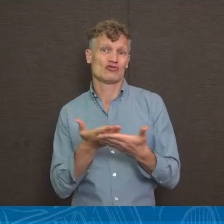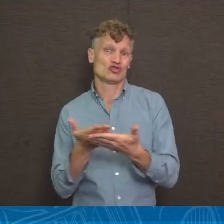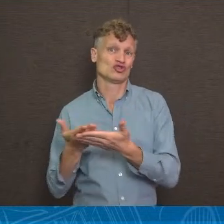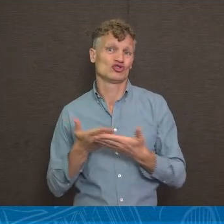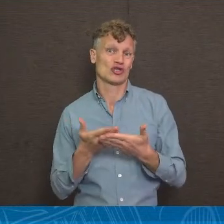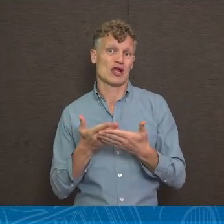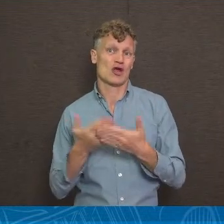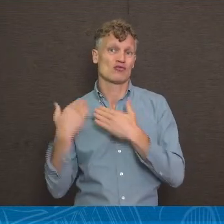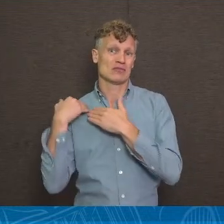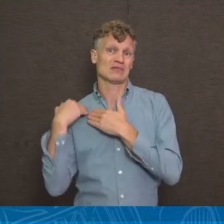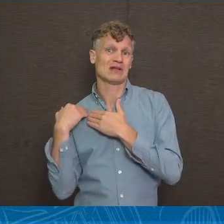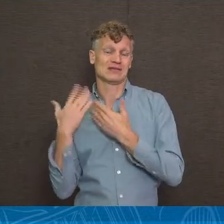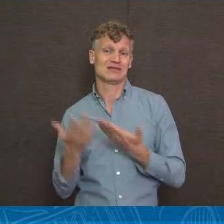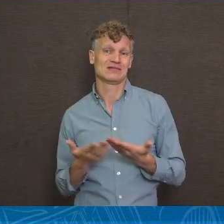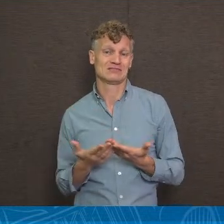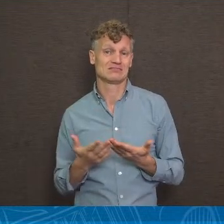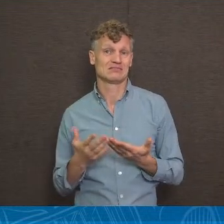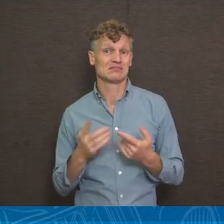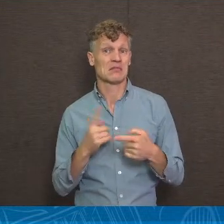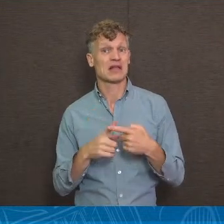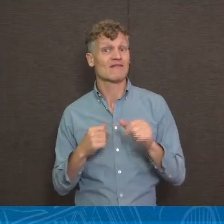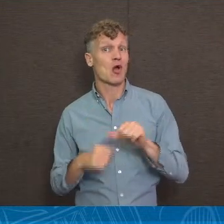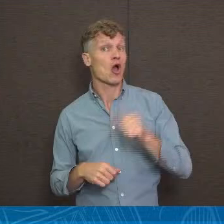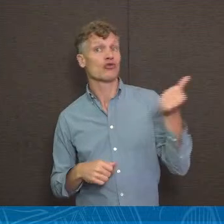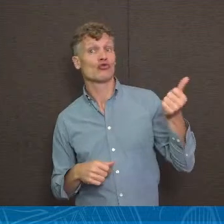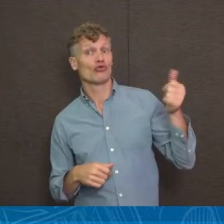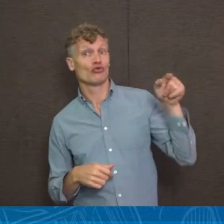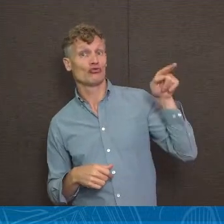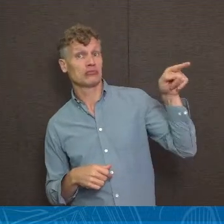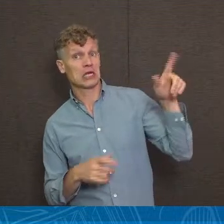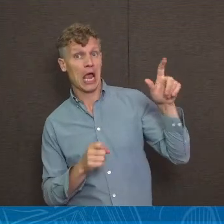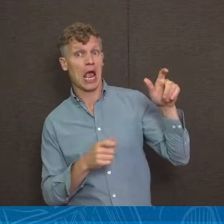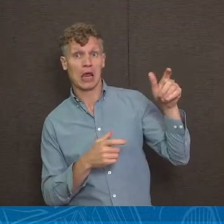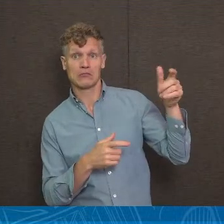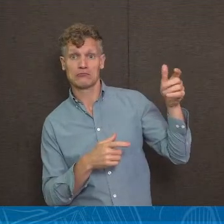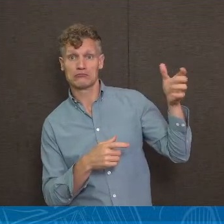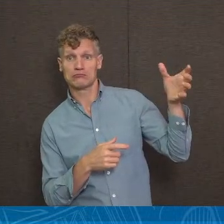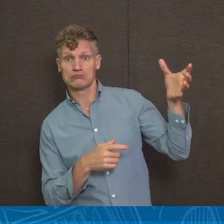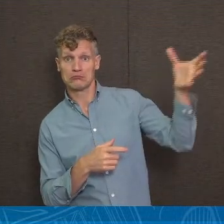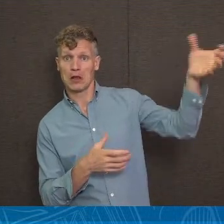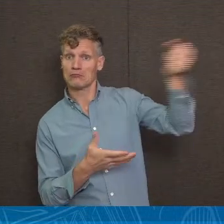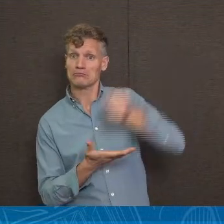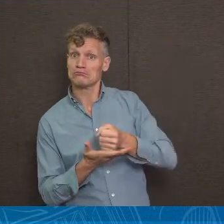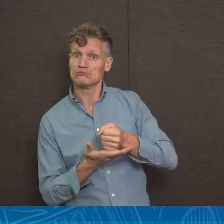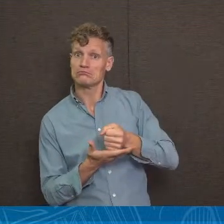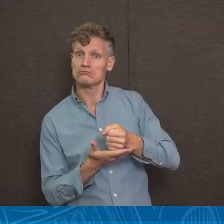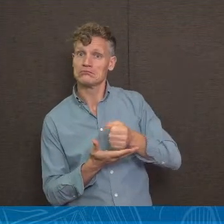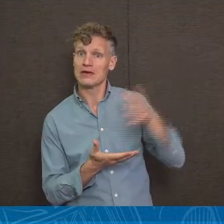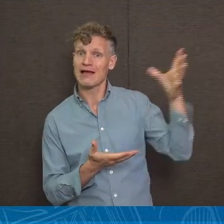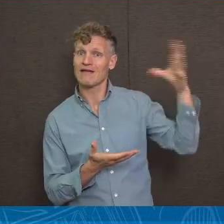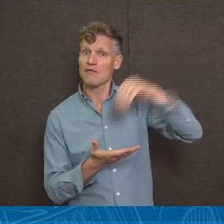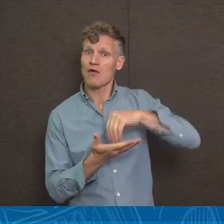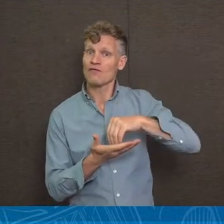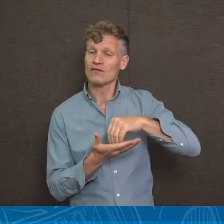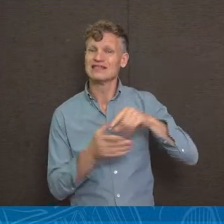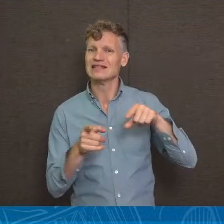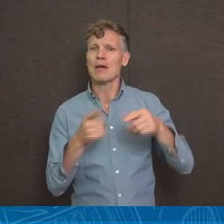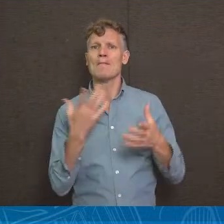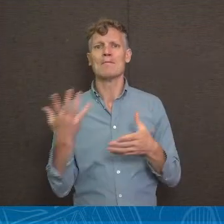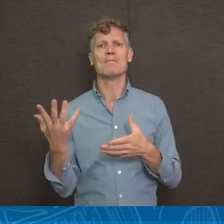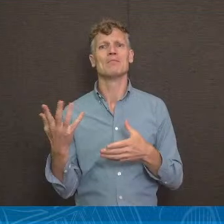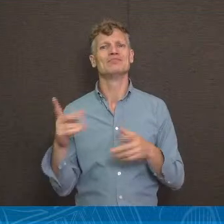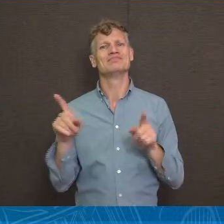at things like participation rights, so ensuring that state parties